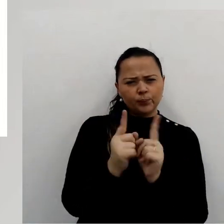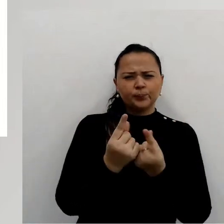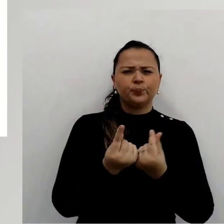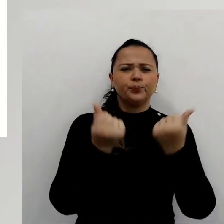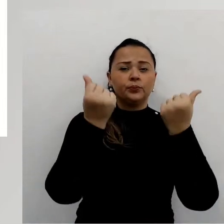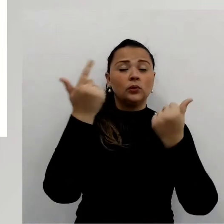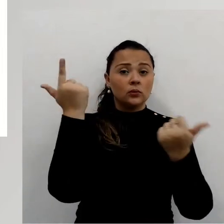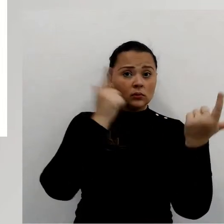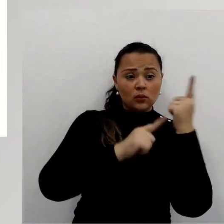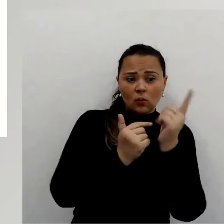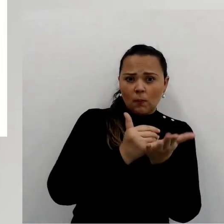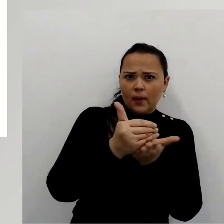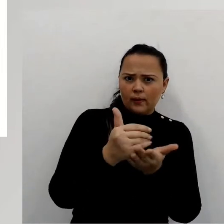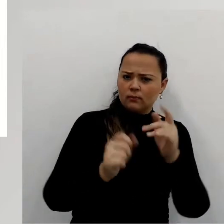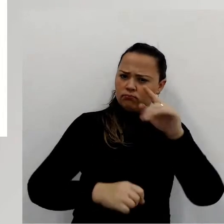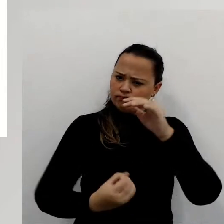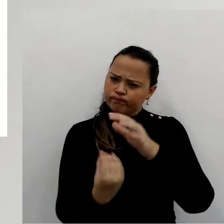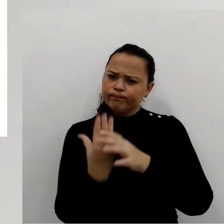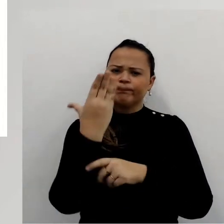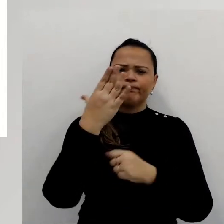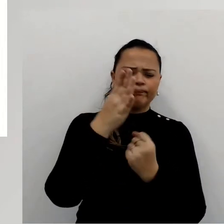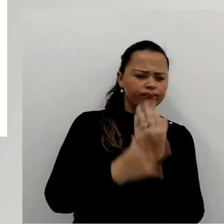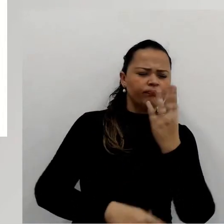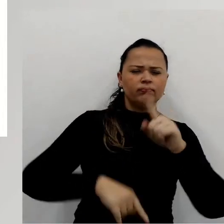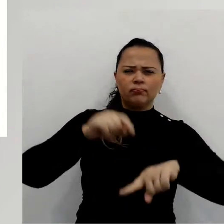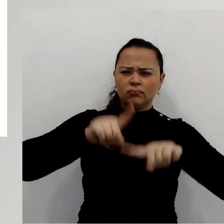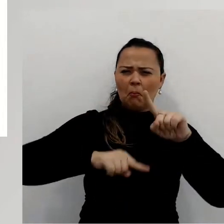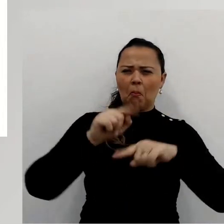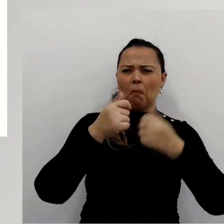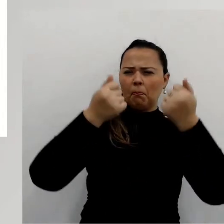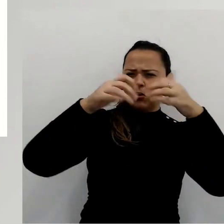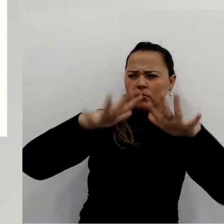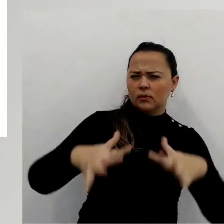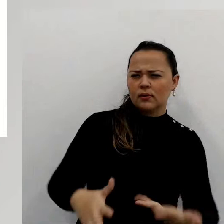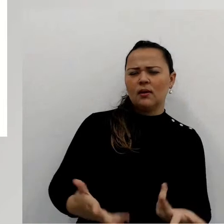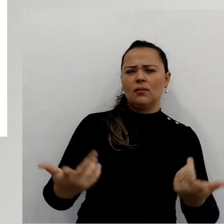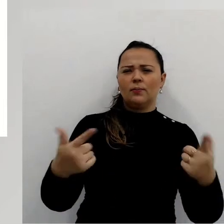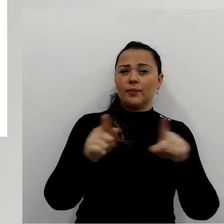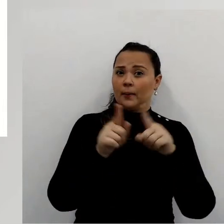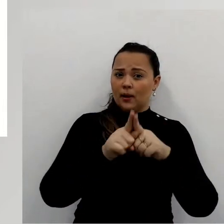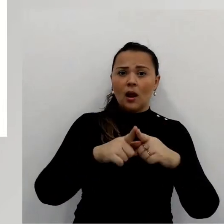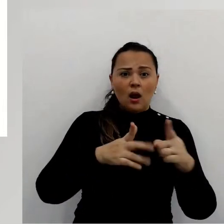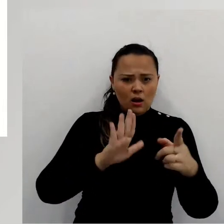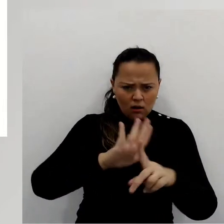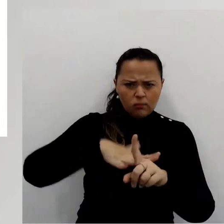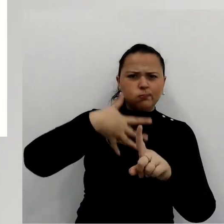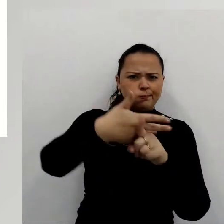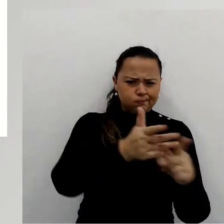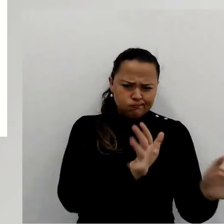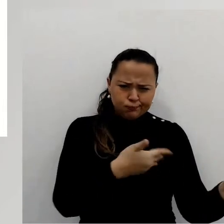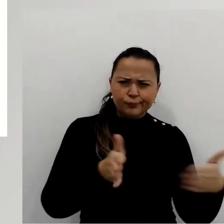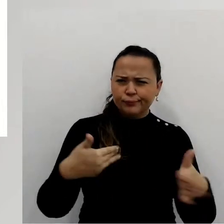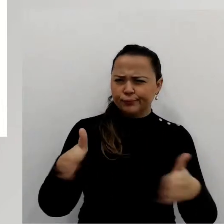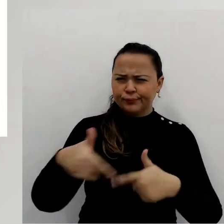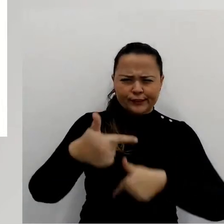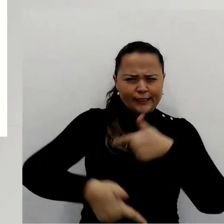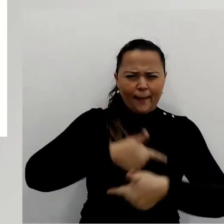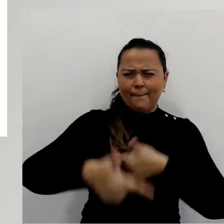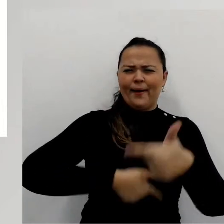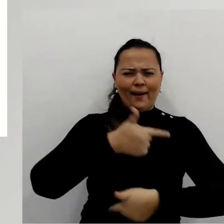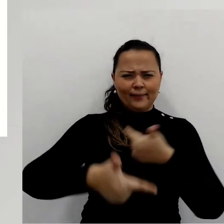and increase the amount of print that's actually being put out. So we have all of this